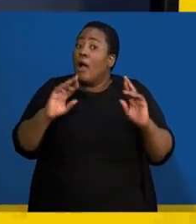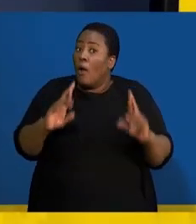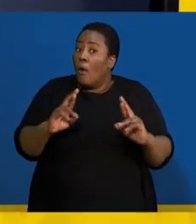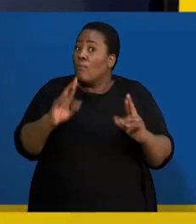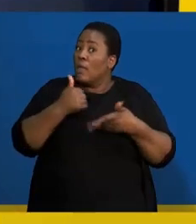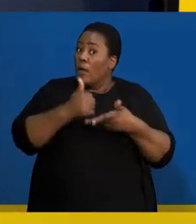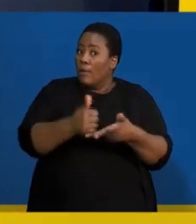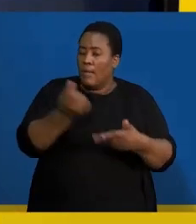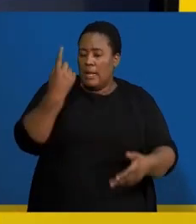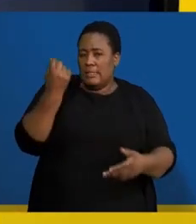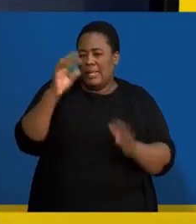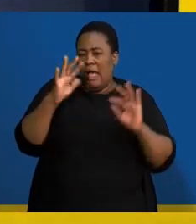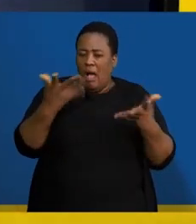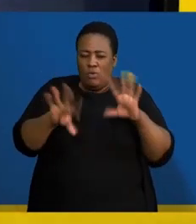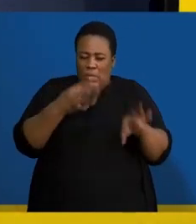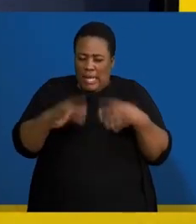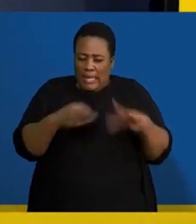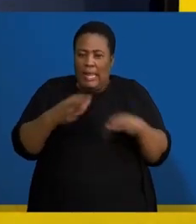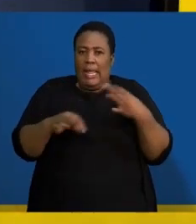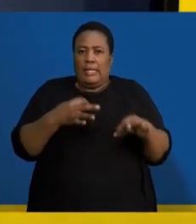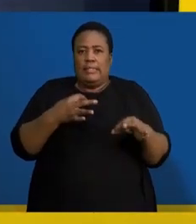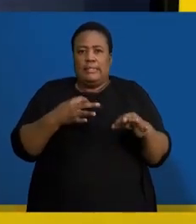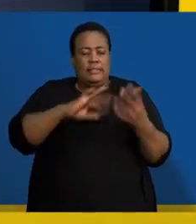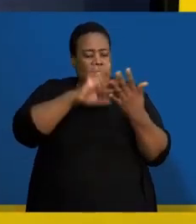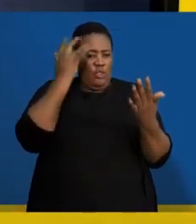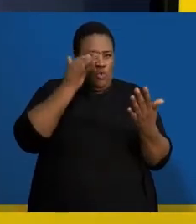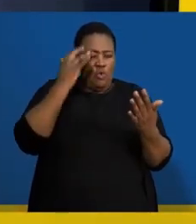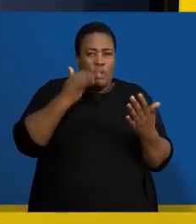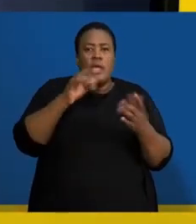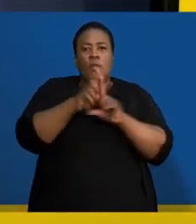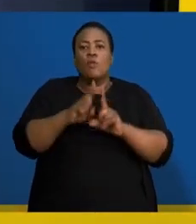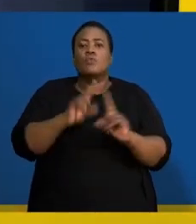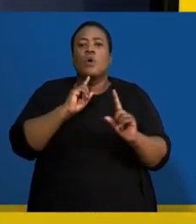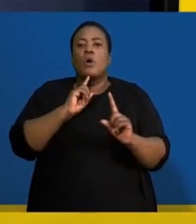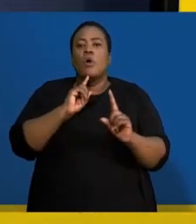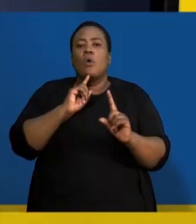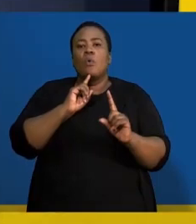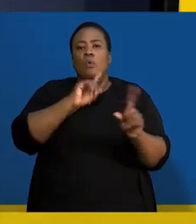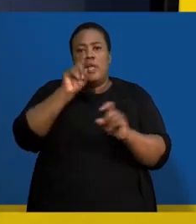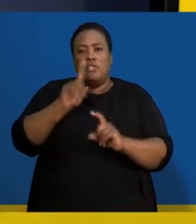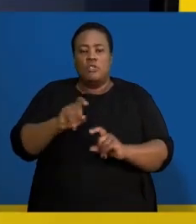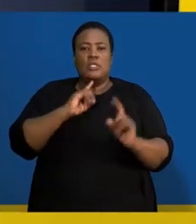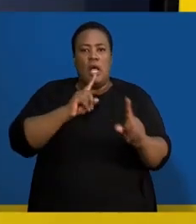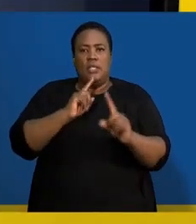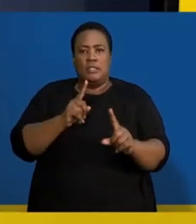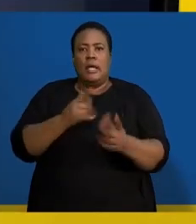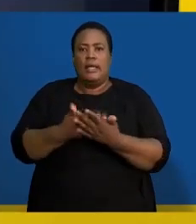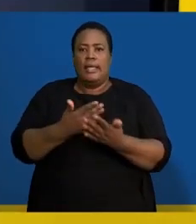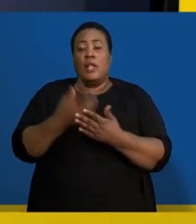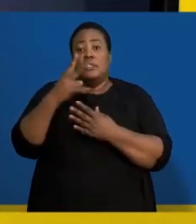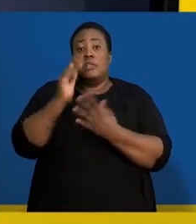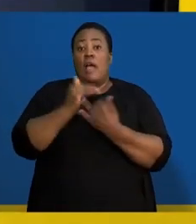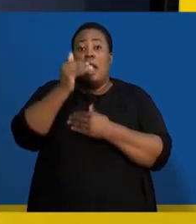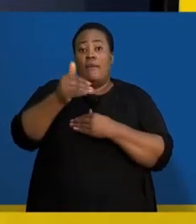you understand how to analyze your sources and how to answer questions and follow instructions. I will see you after the